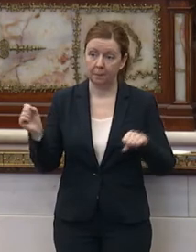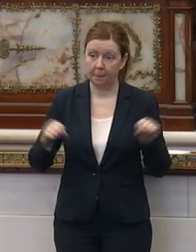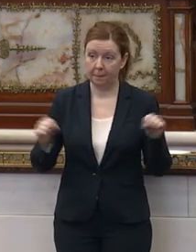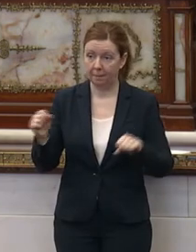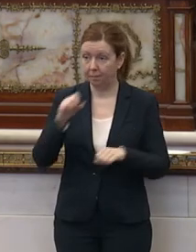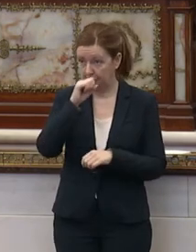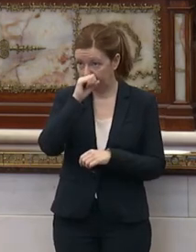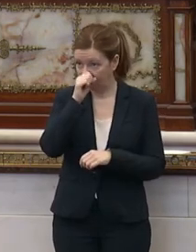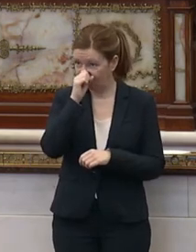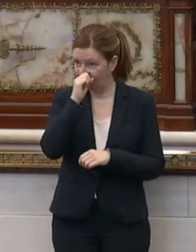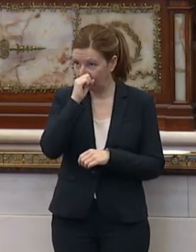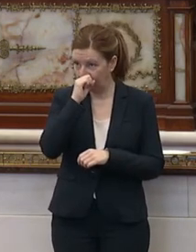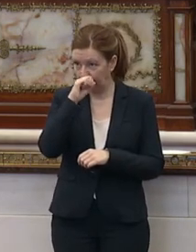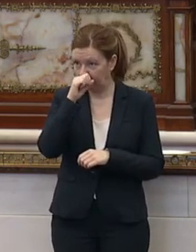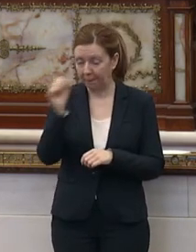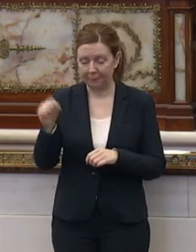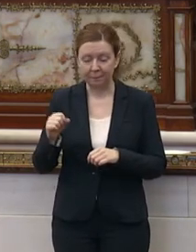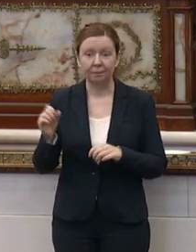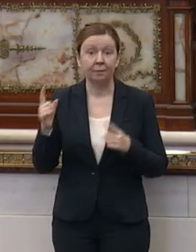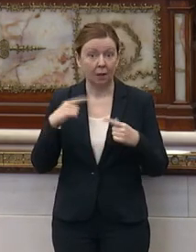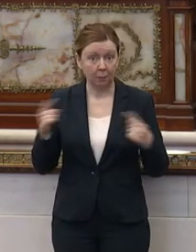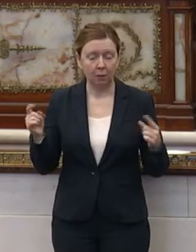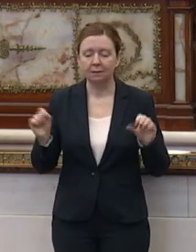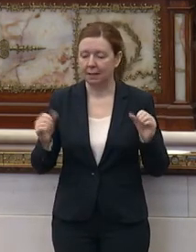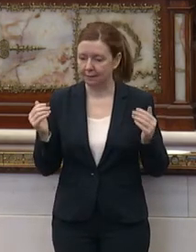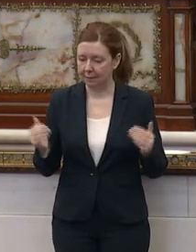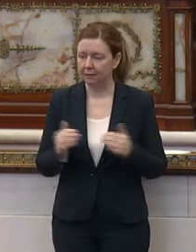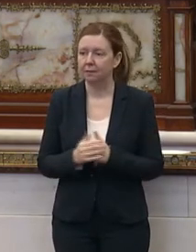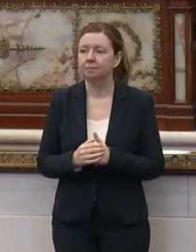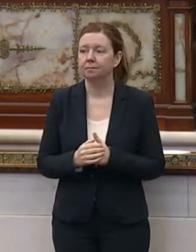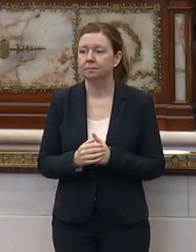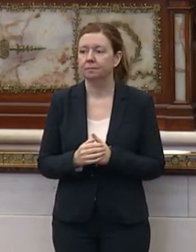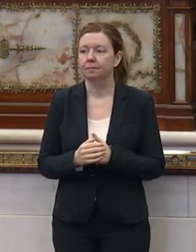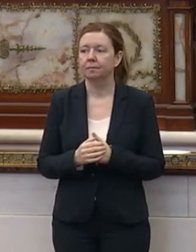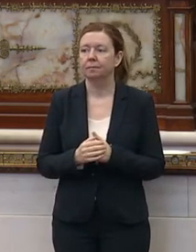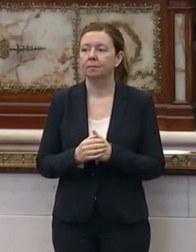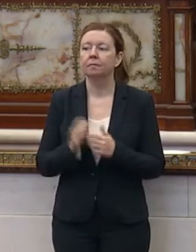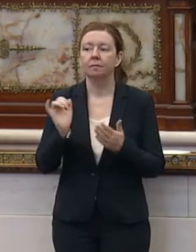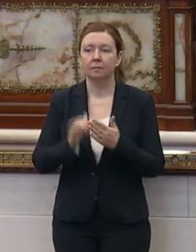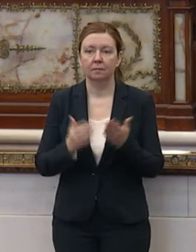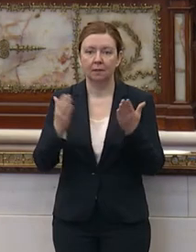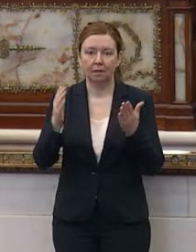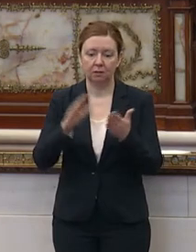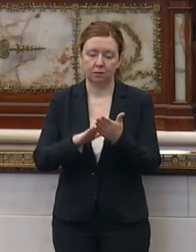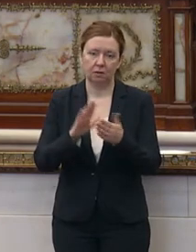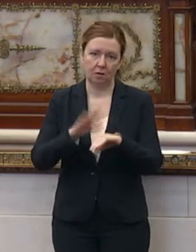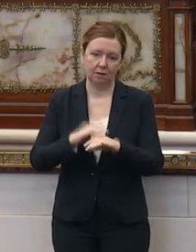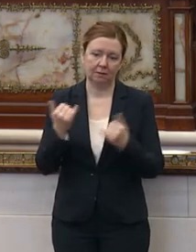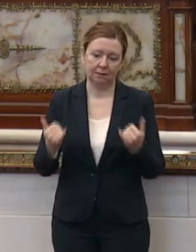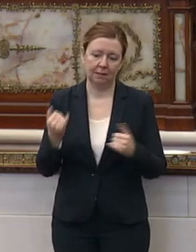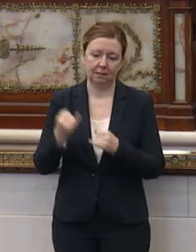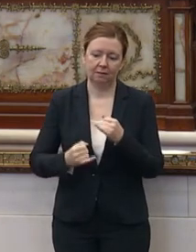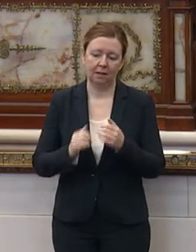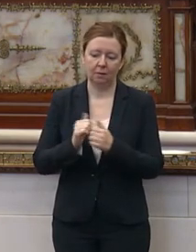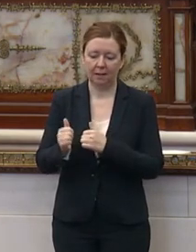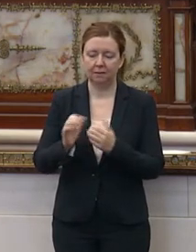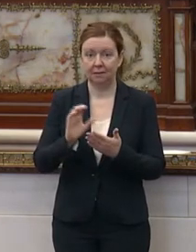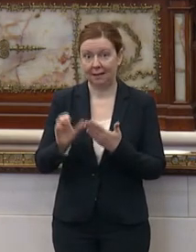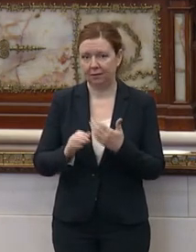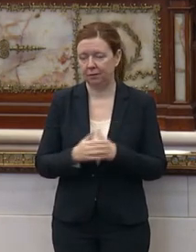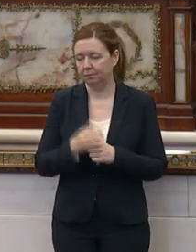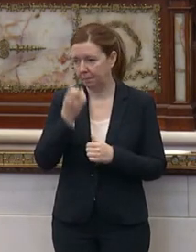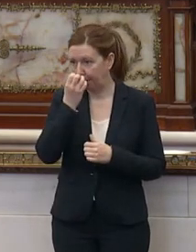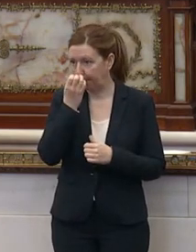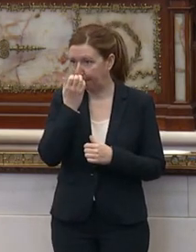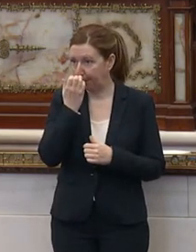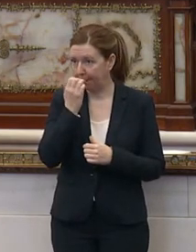Aye. Aye. Opposed? Ayes have it. This particular resolution will be on today's final passage calendar.